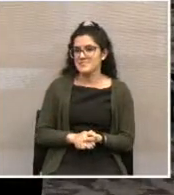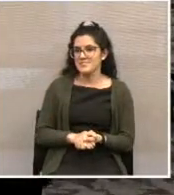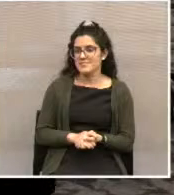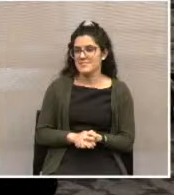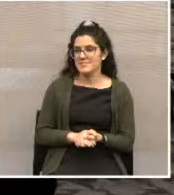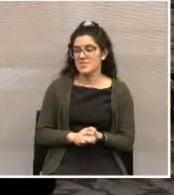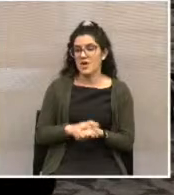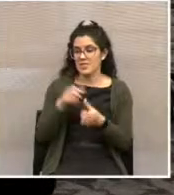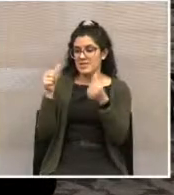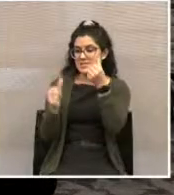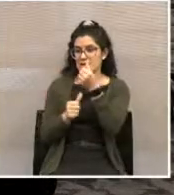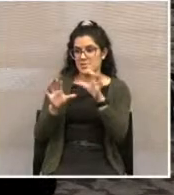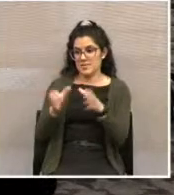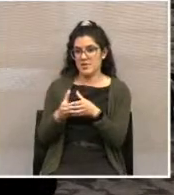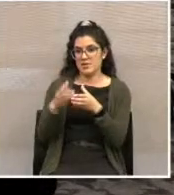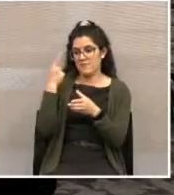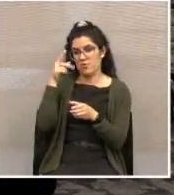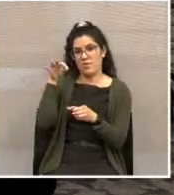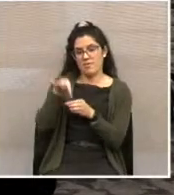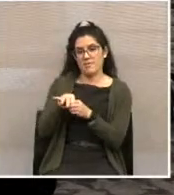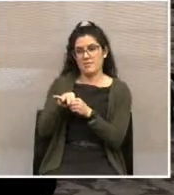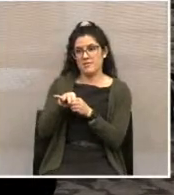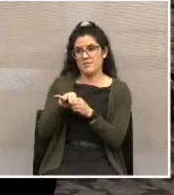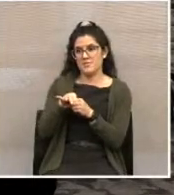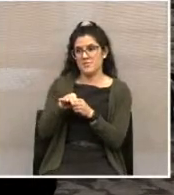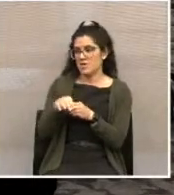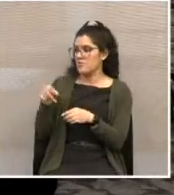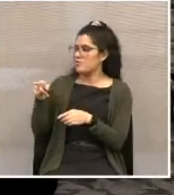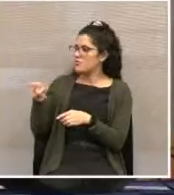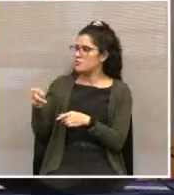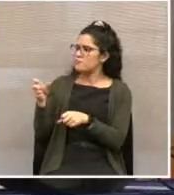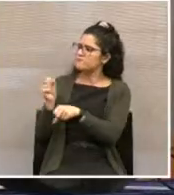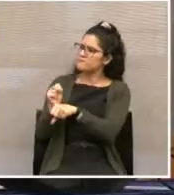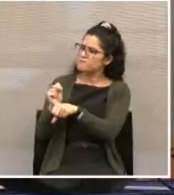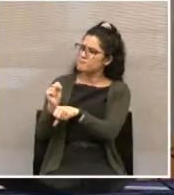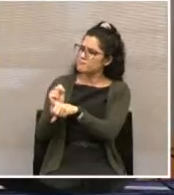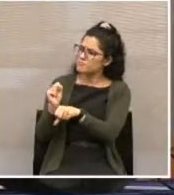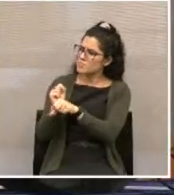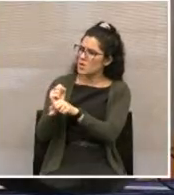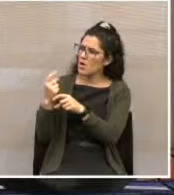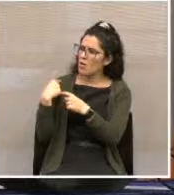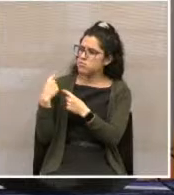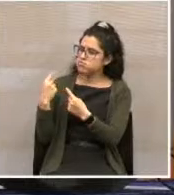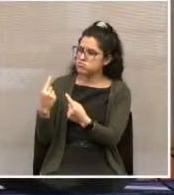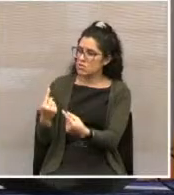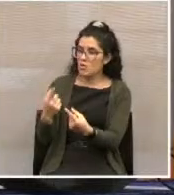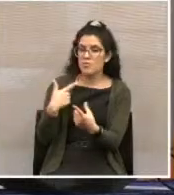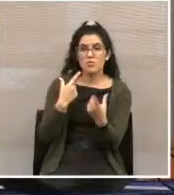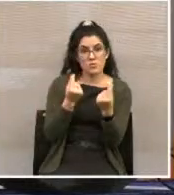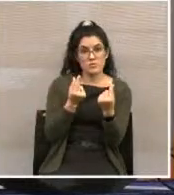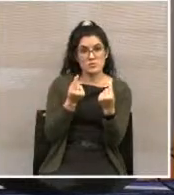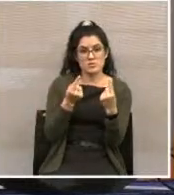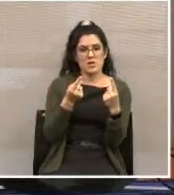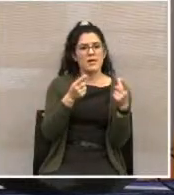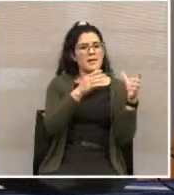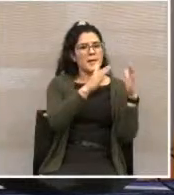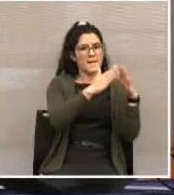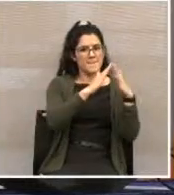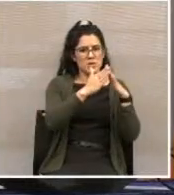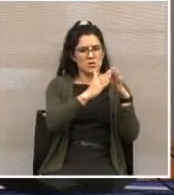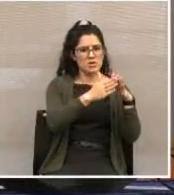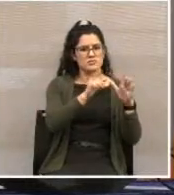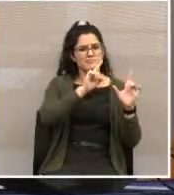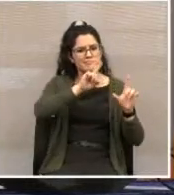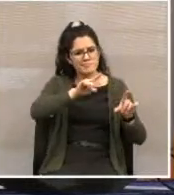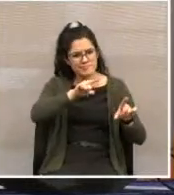the subcommittee on elections. Under your tenure, we have gone out into our communities. We have